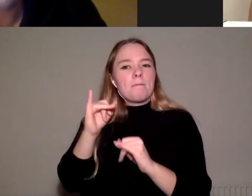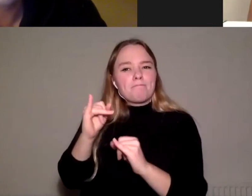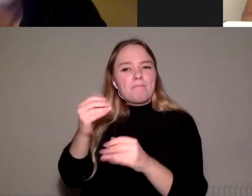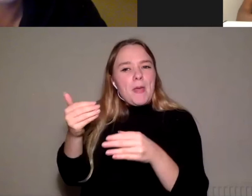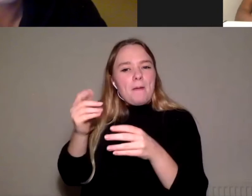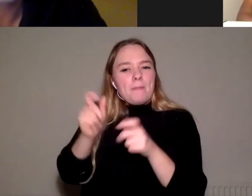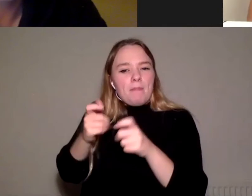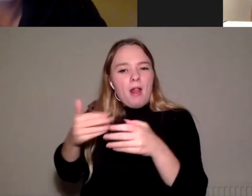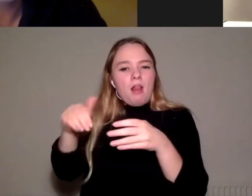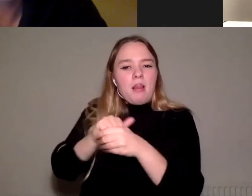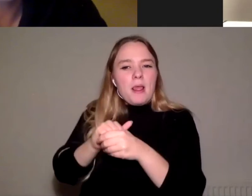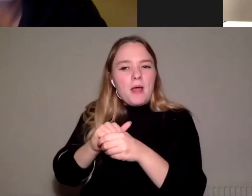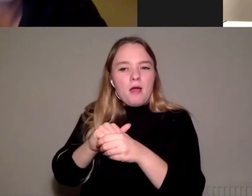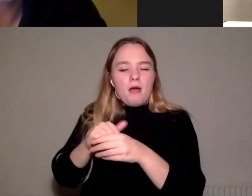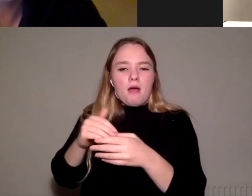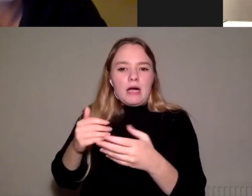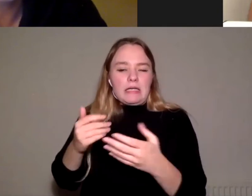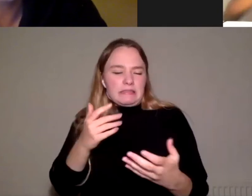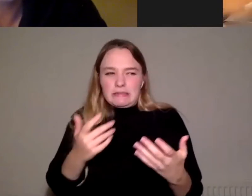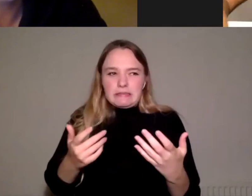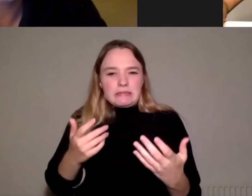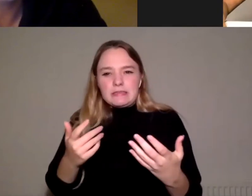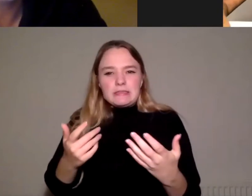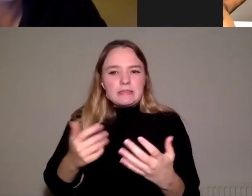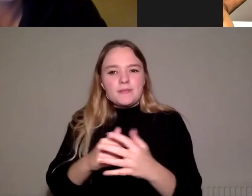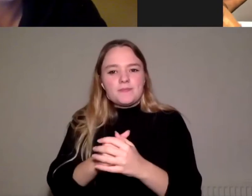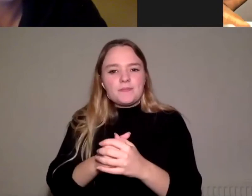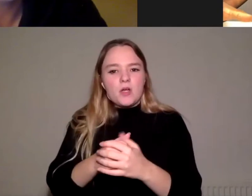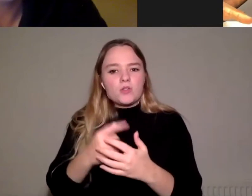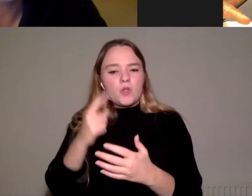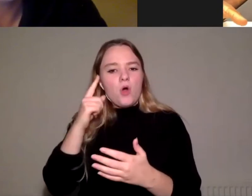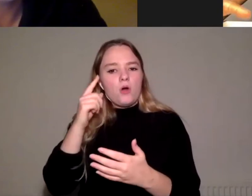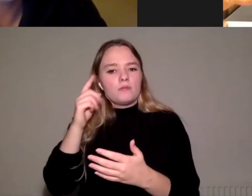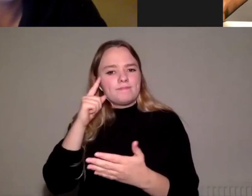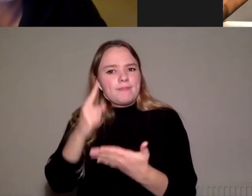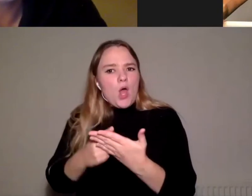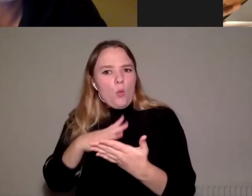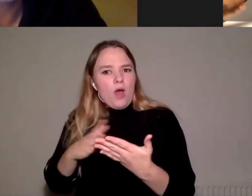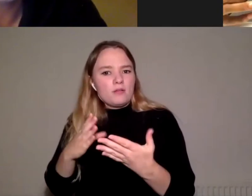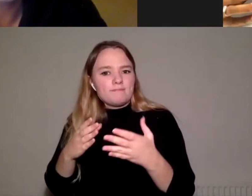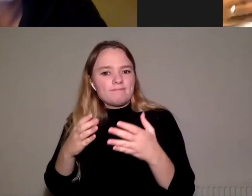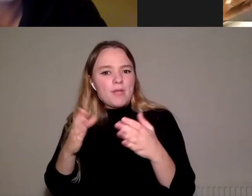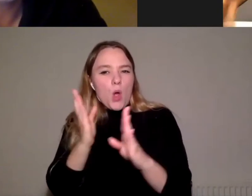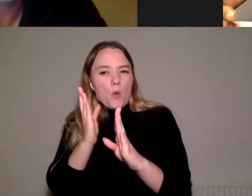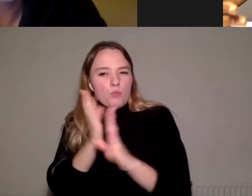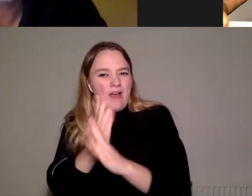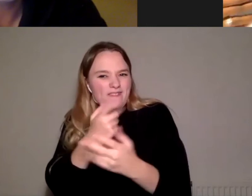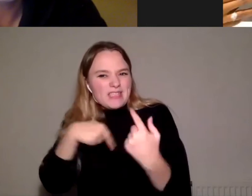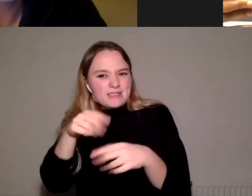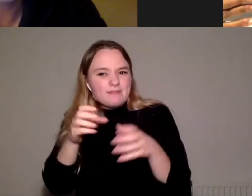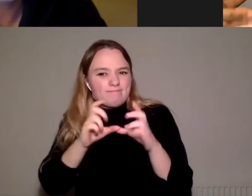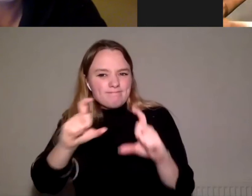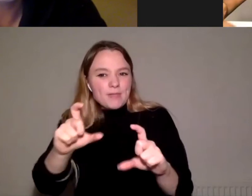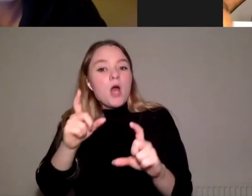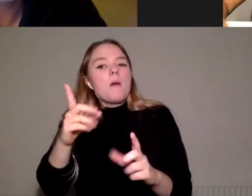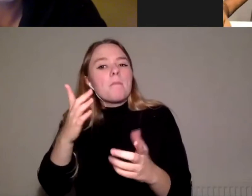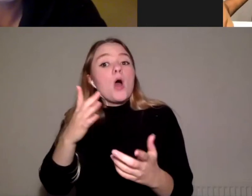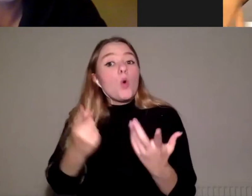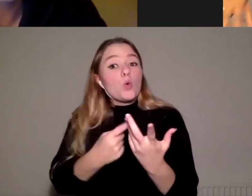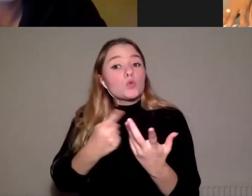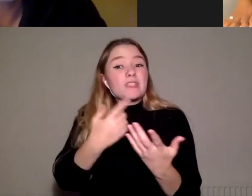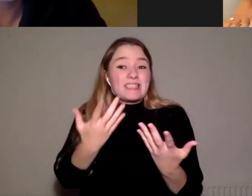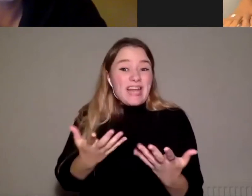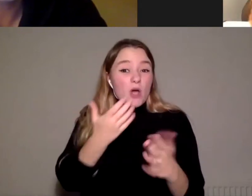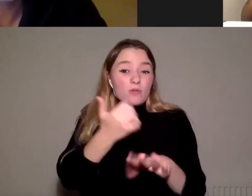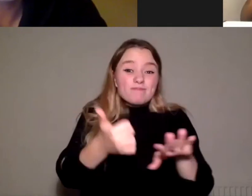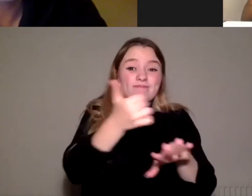it private. But right now, I'm in the process of actually setting up a public group, because I understand you need to be able to share in and